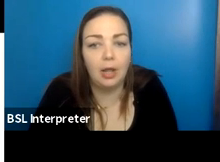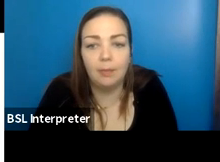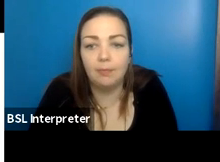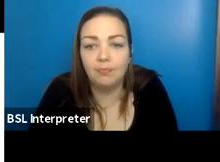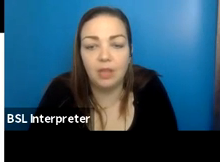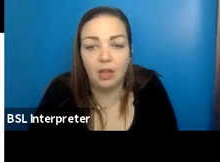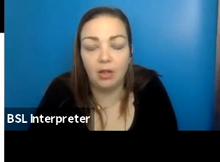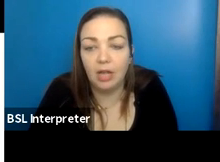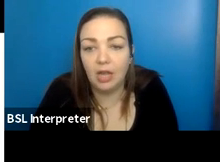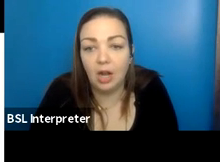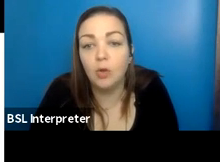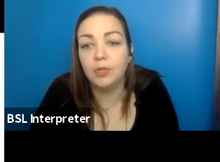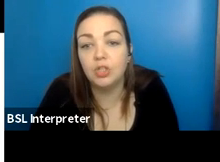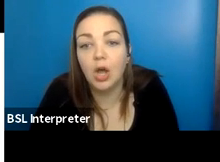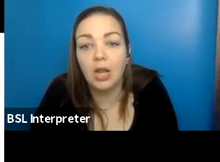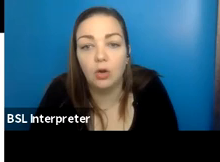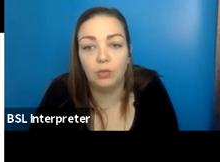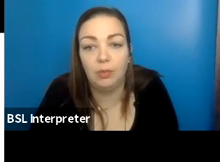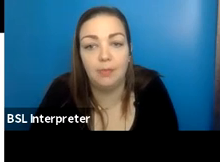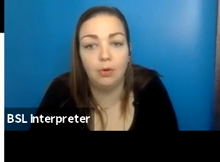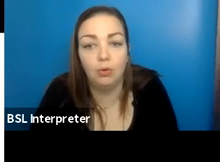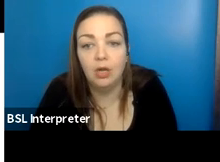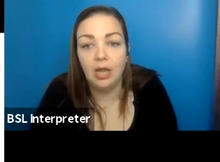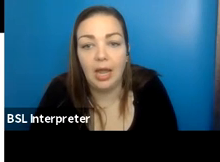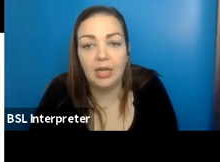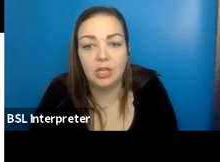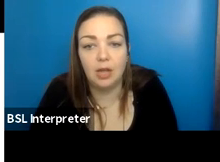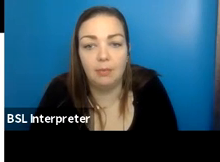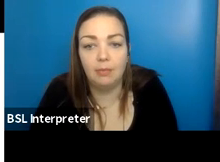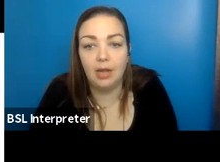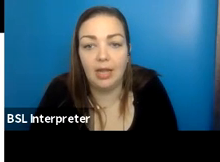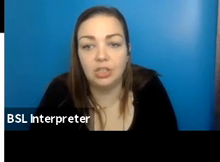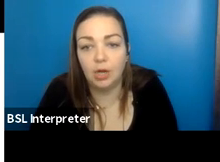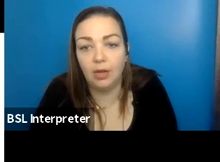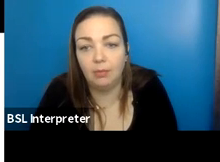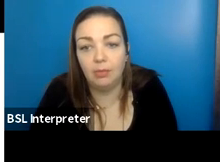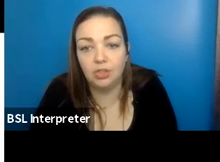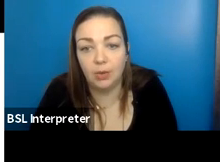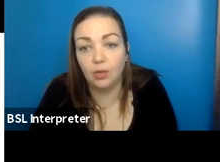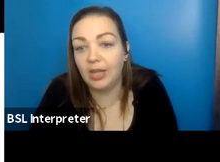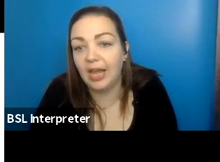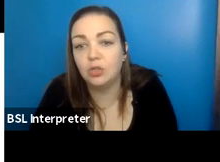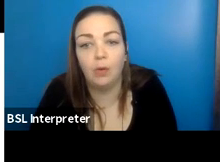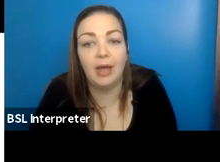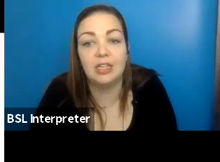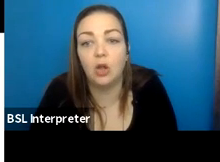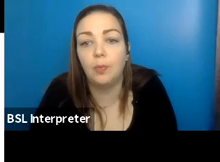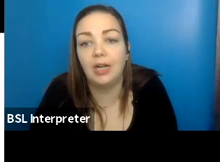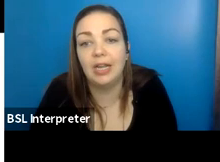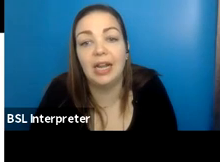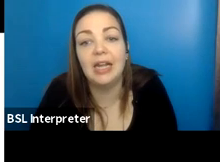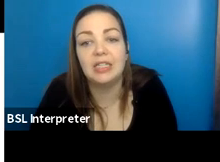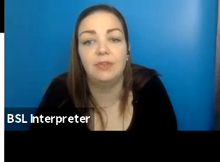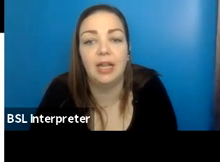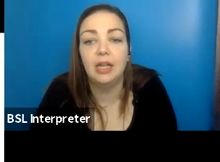creating an open dialogue with people and showing that we can talk about this